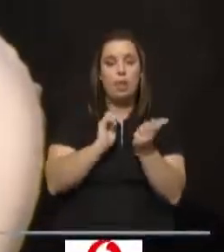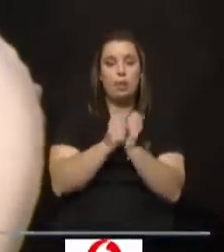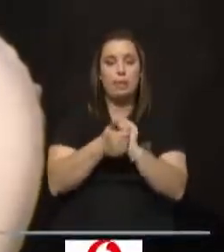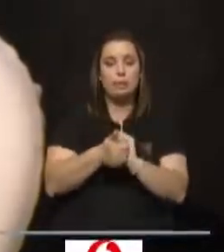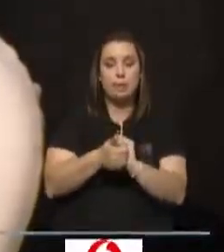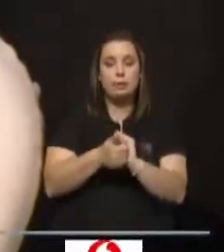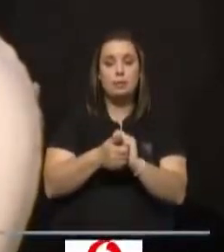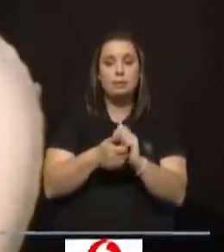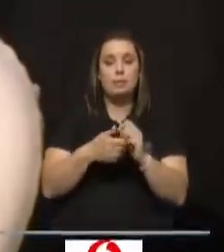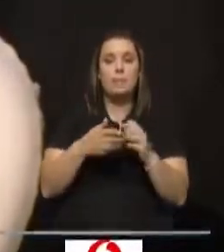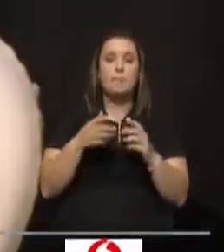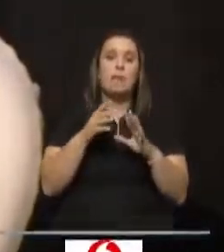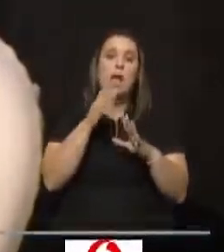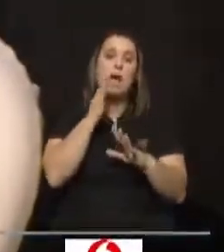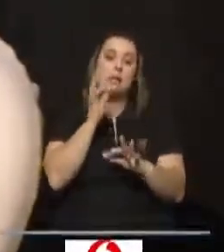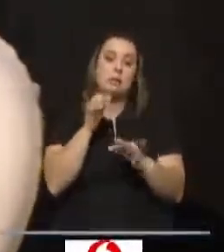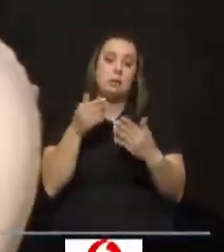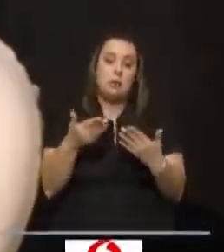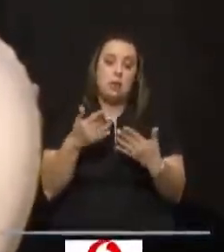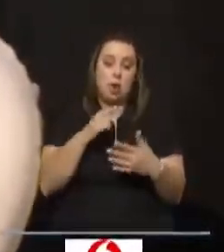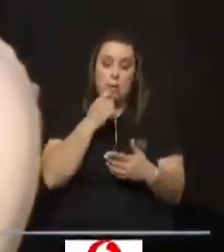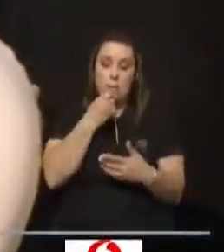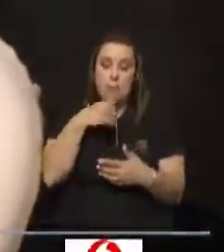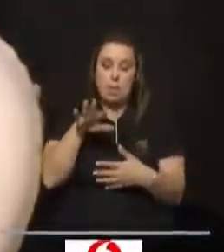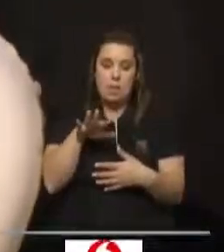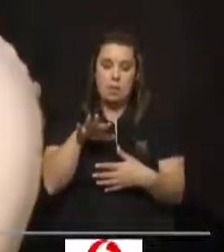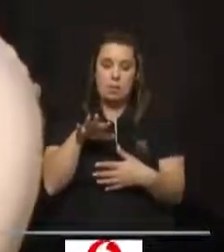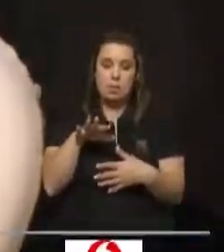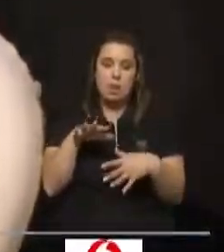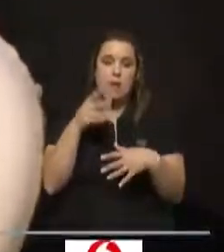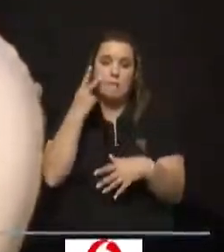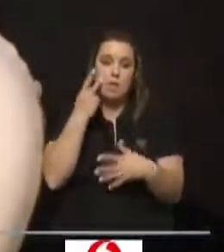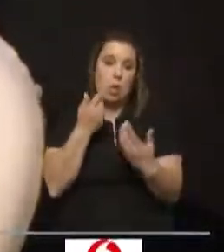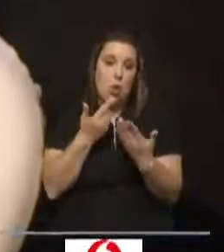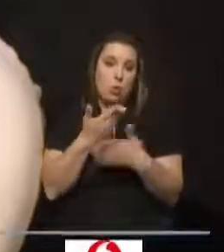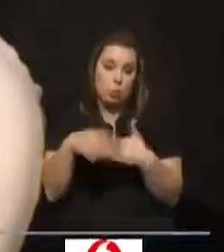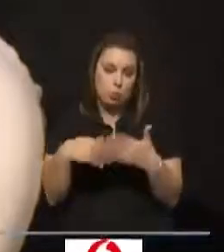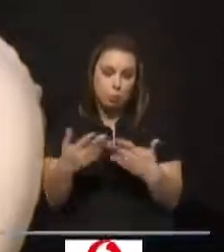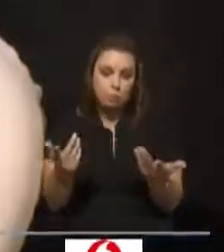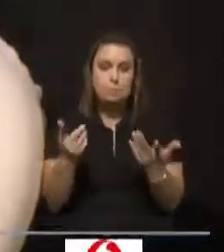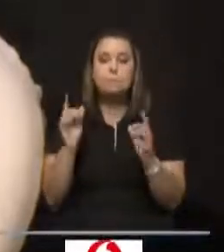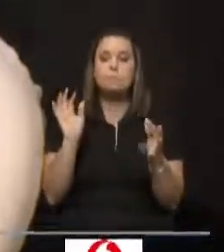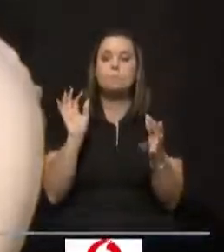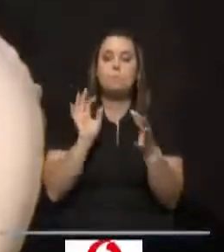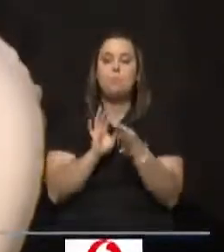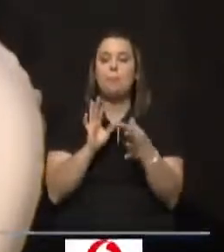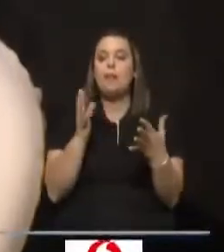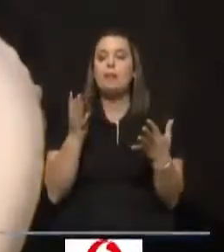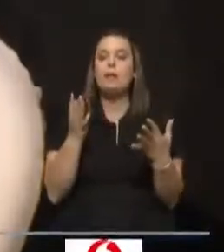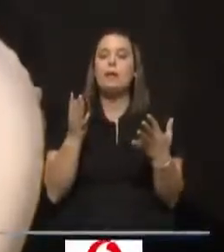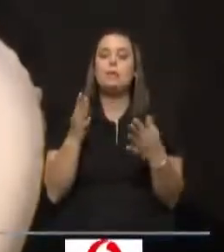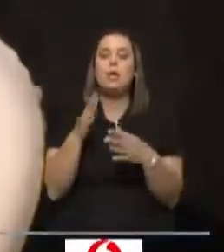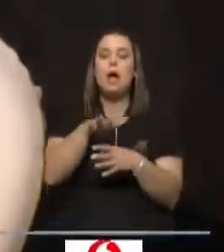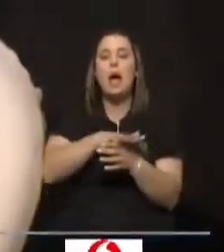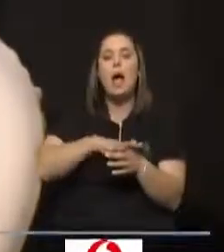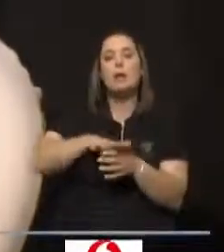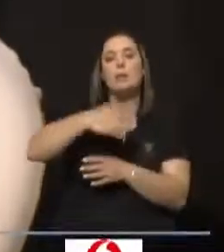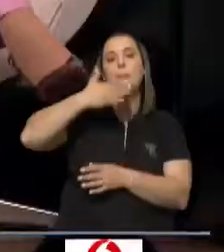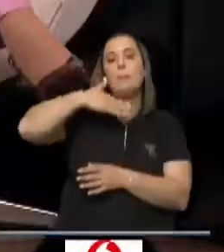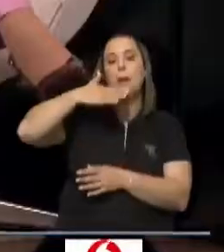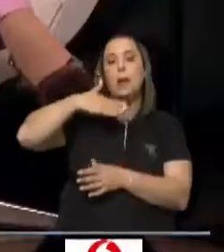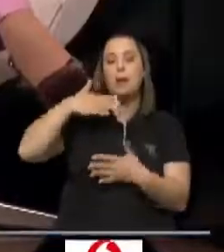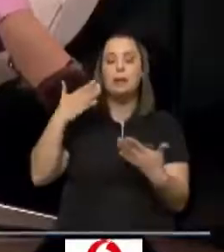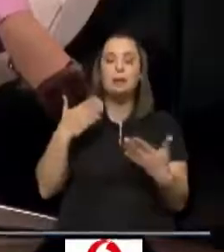regions. And so, of course, it's not we couldn't leave them out. In relation to